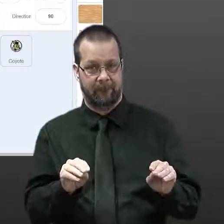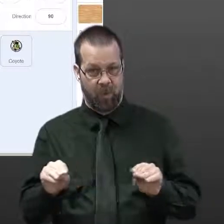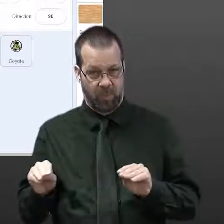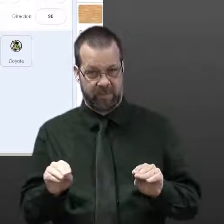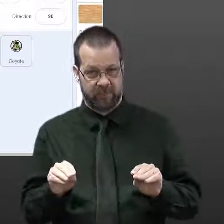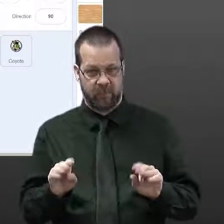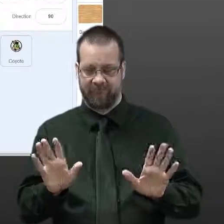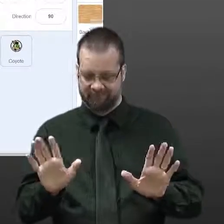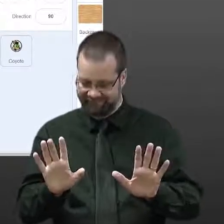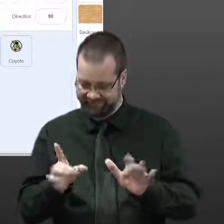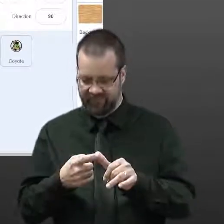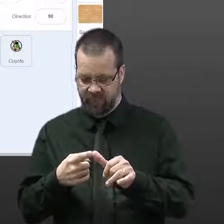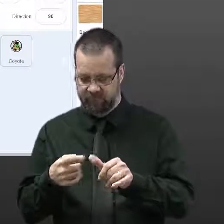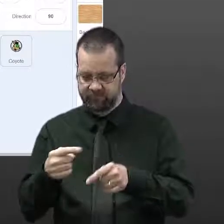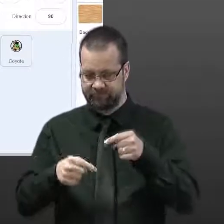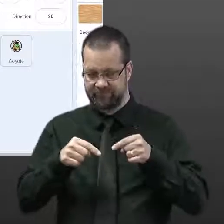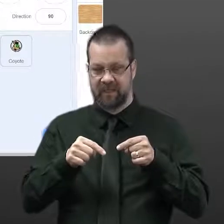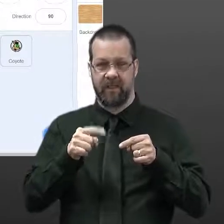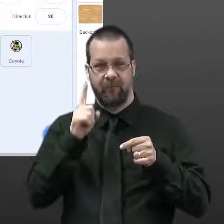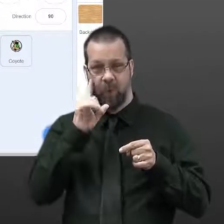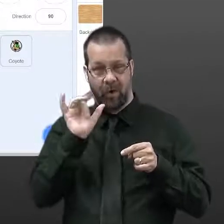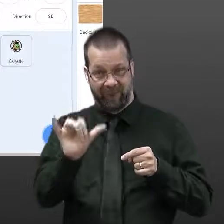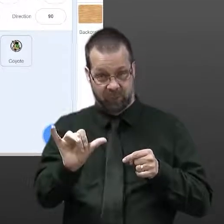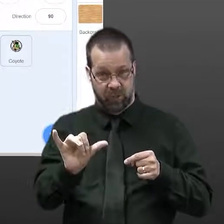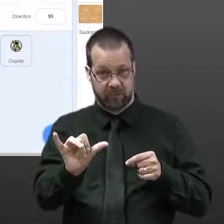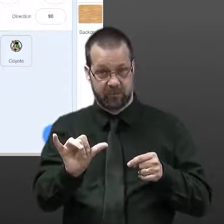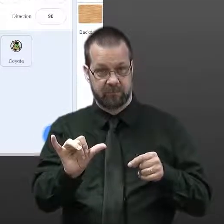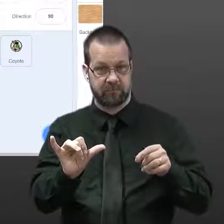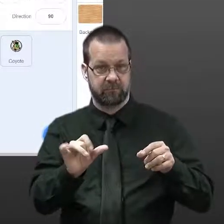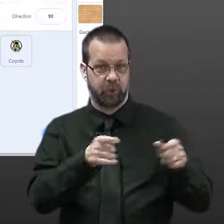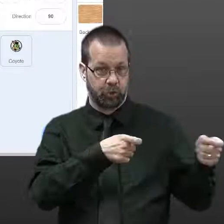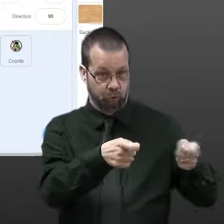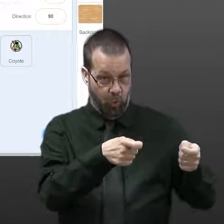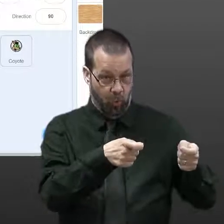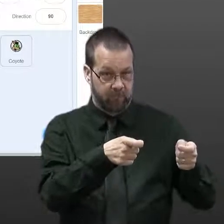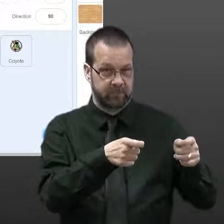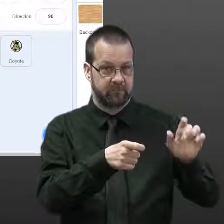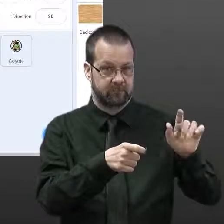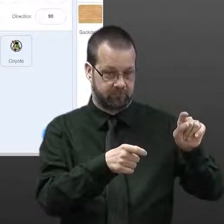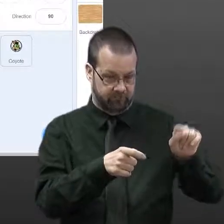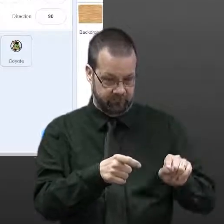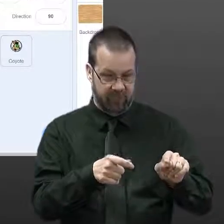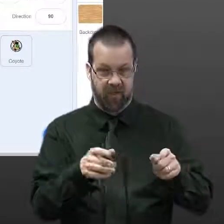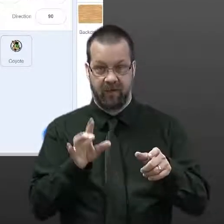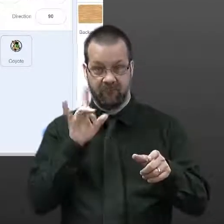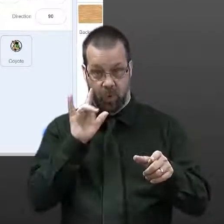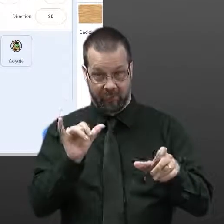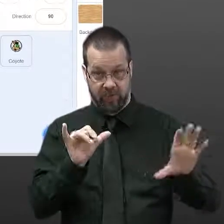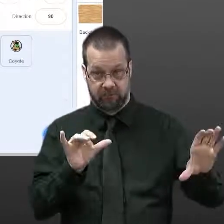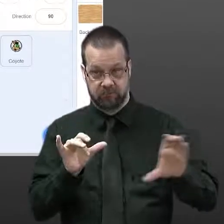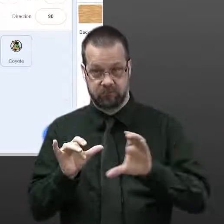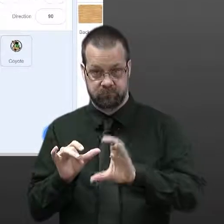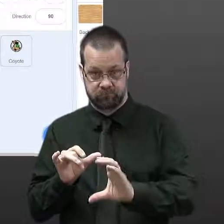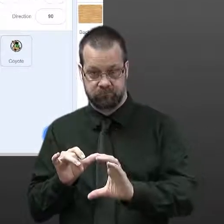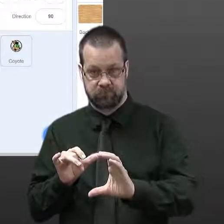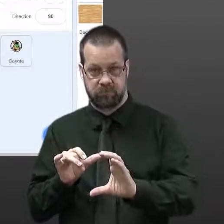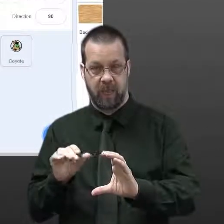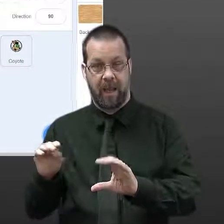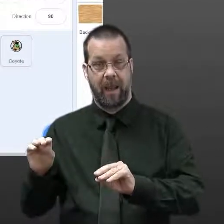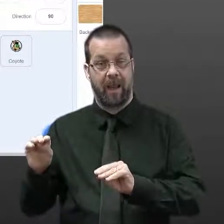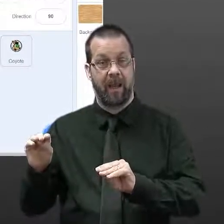motion. Actually, first we need a forever block. So let's go to control and grab a forever block. And then in